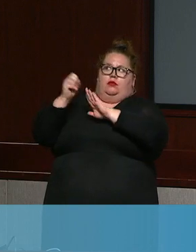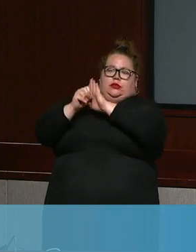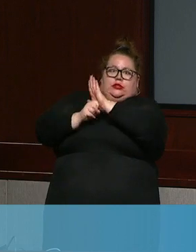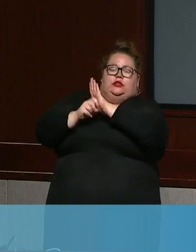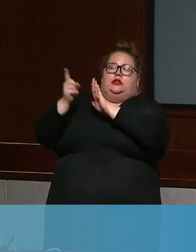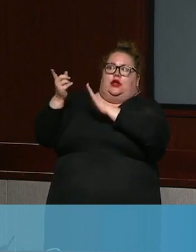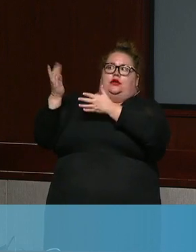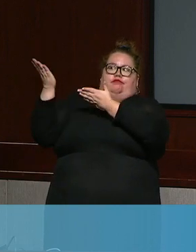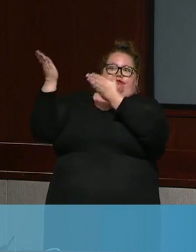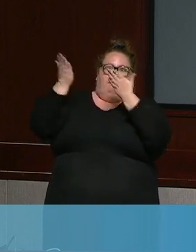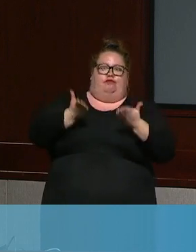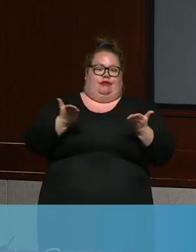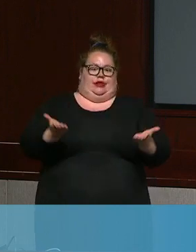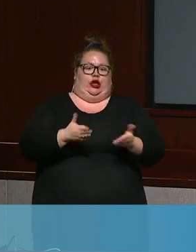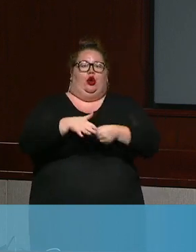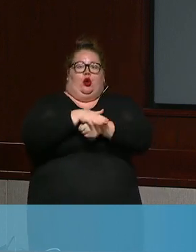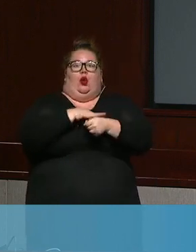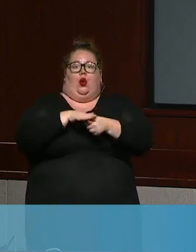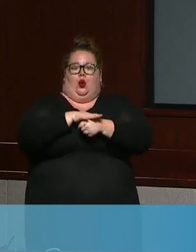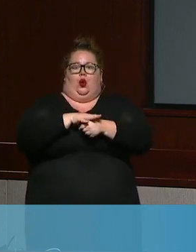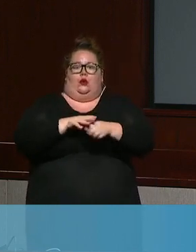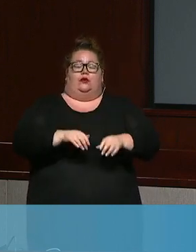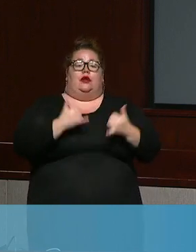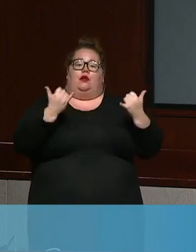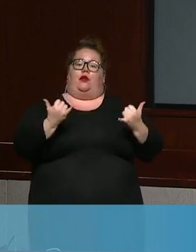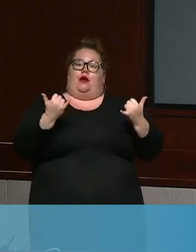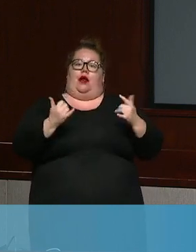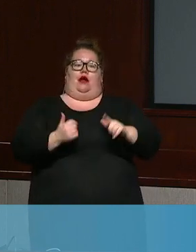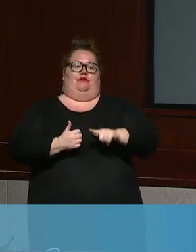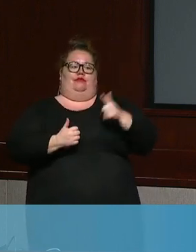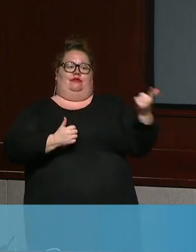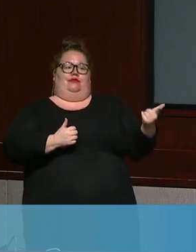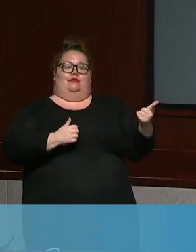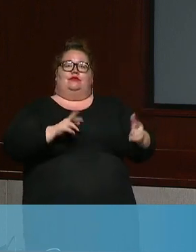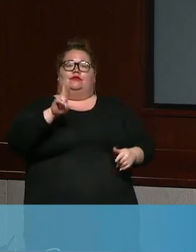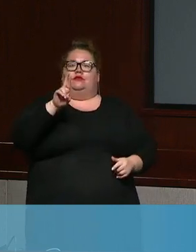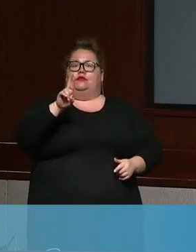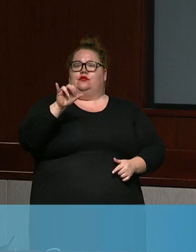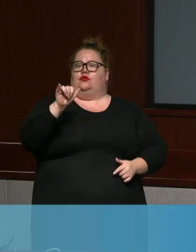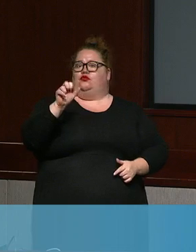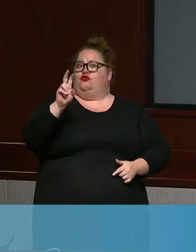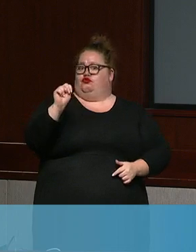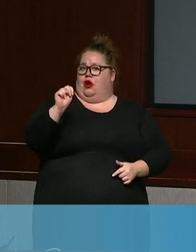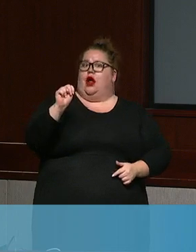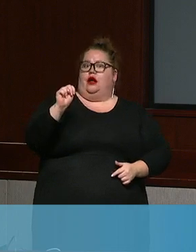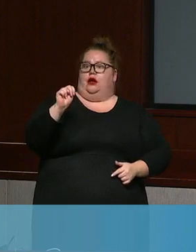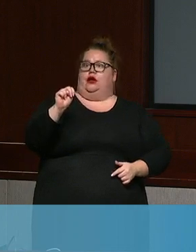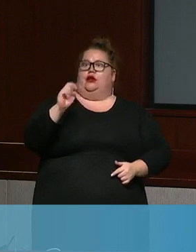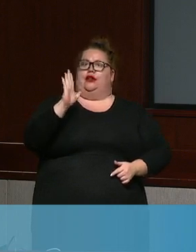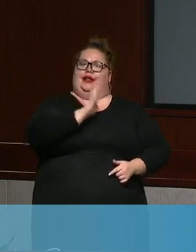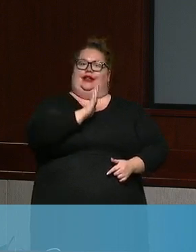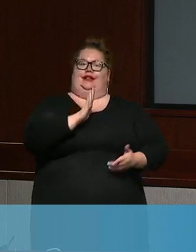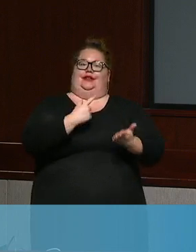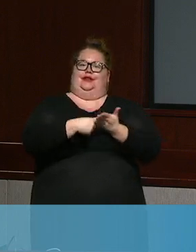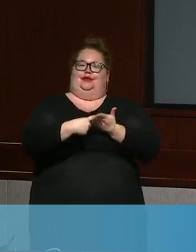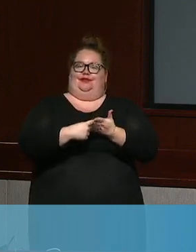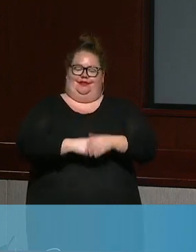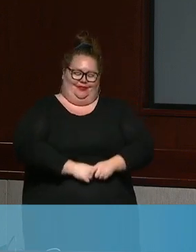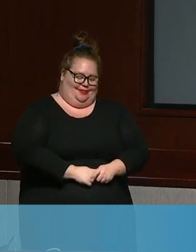help. With that, I think I'll turn it over to Ryan for his discussion. Thank you.